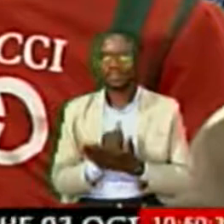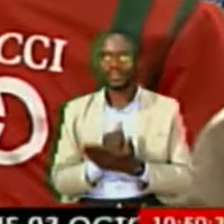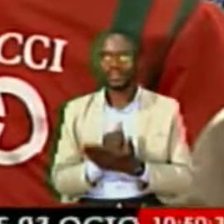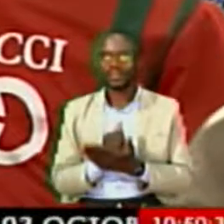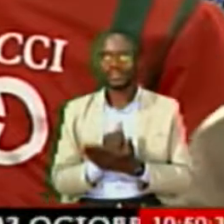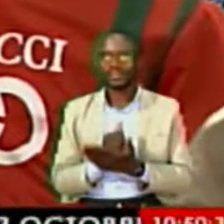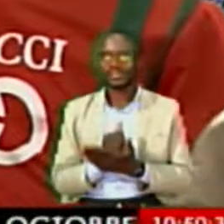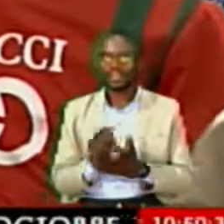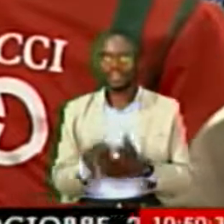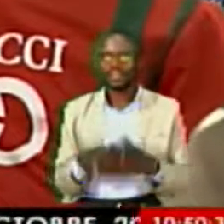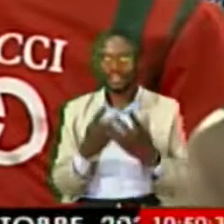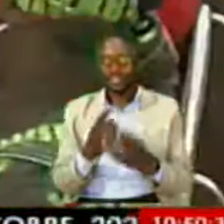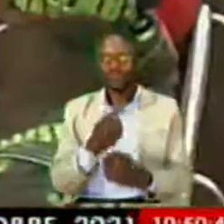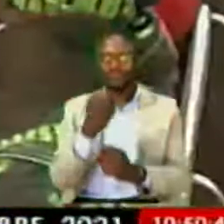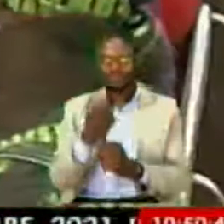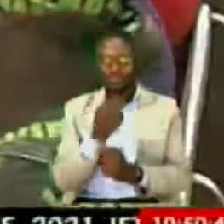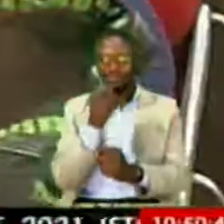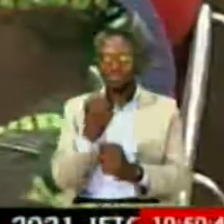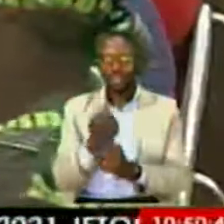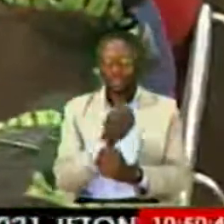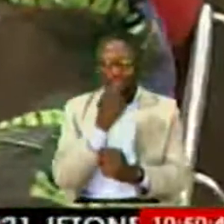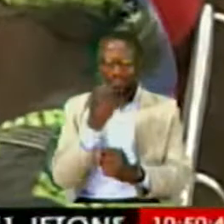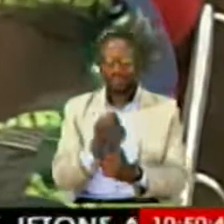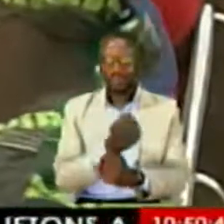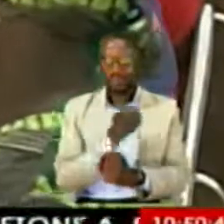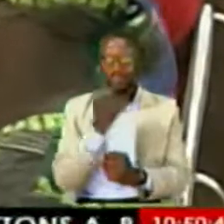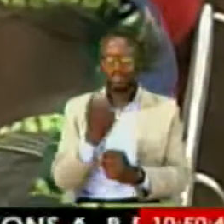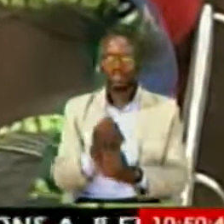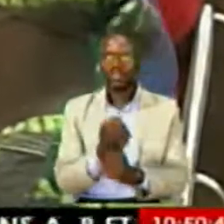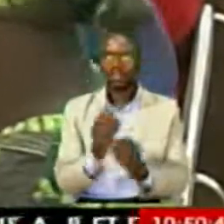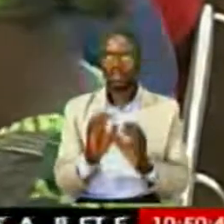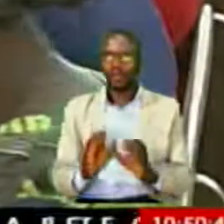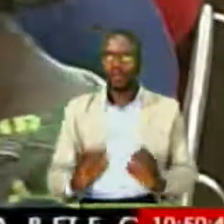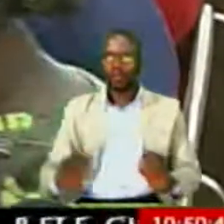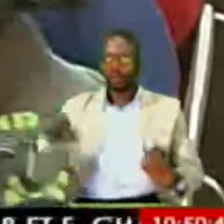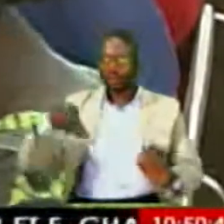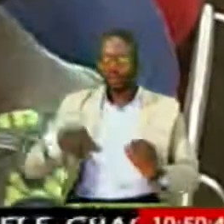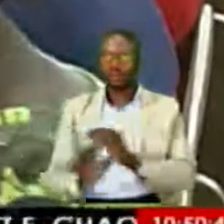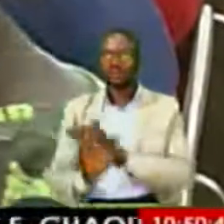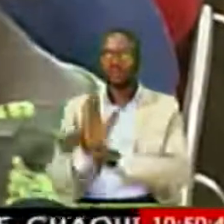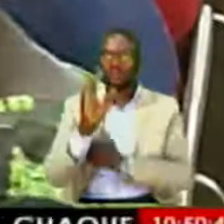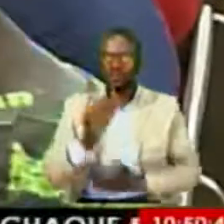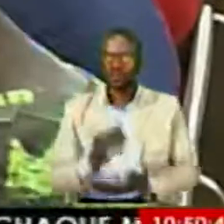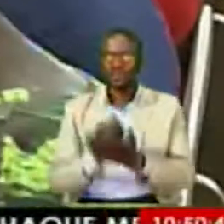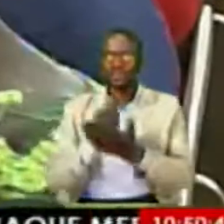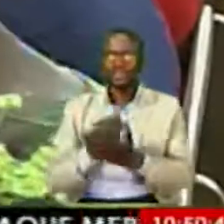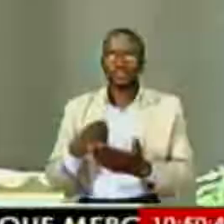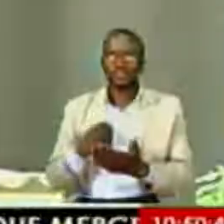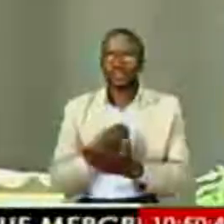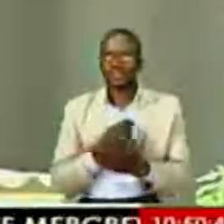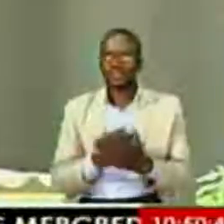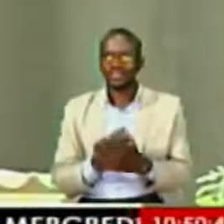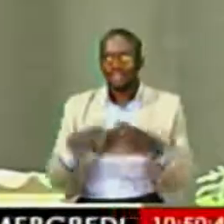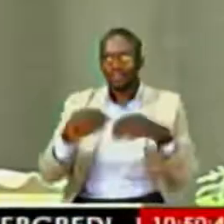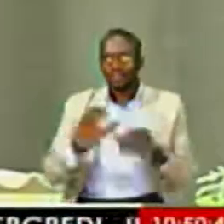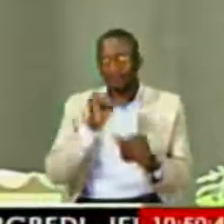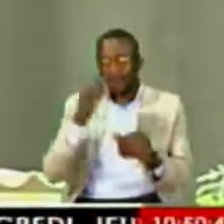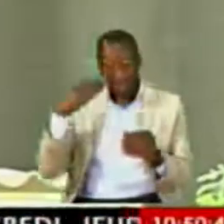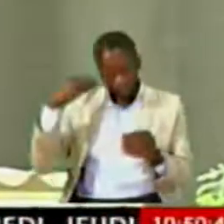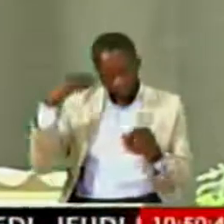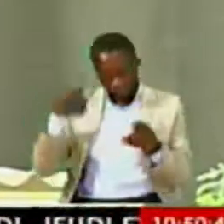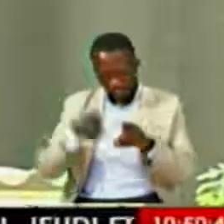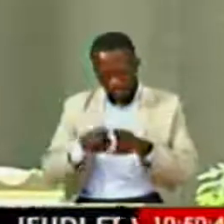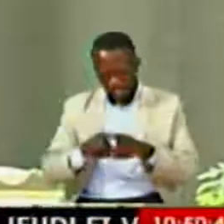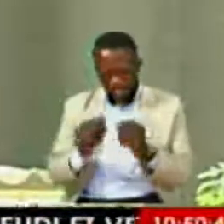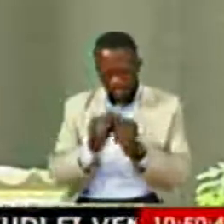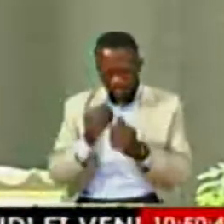à travailler, will start working. Oh, que Dieu nous aide. Oh, may God help us. Nous ne devons pas ressembler au monde. We should not